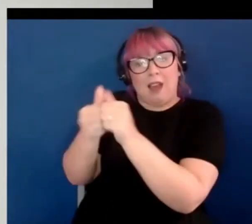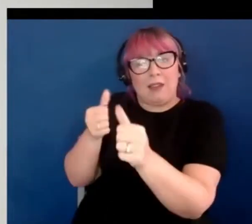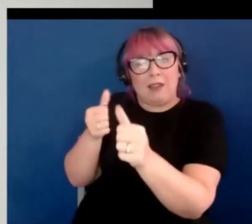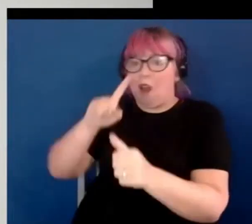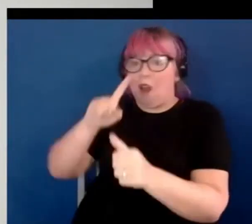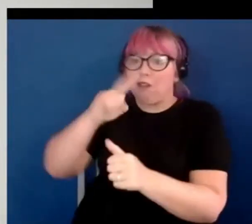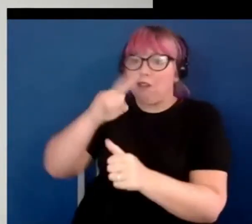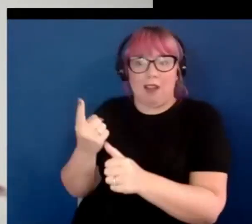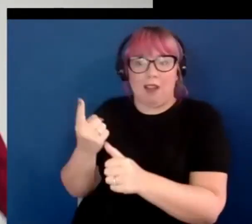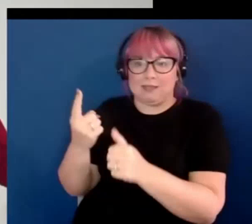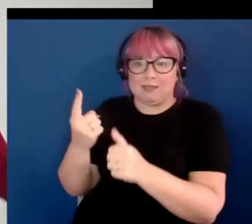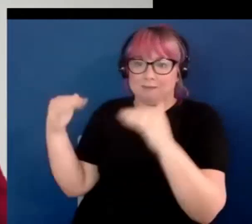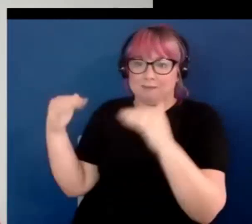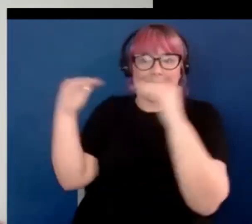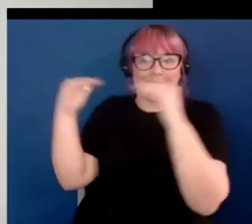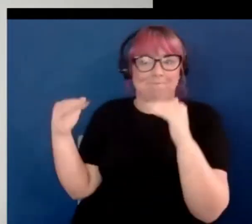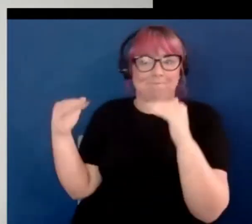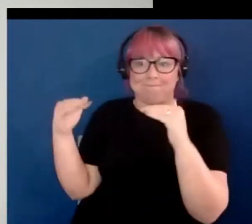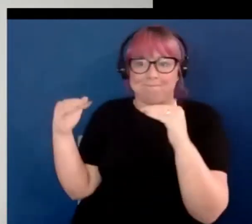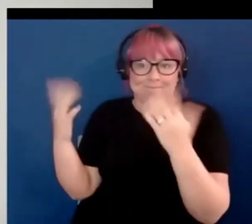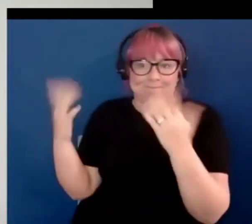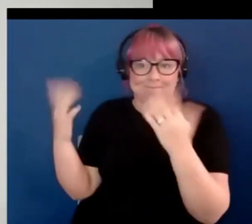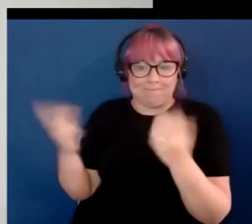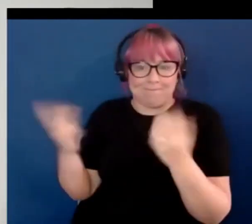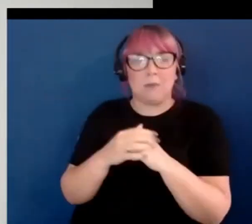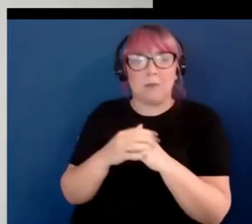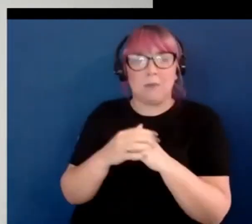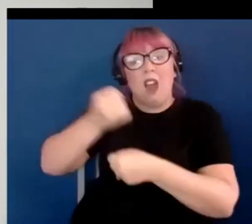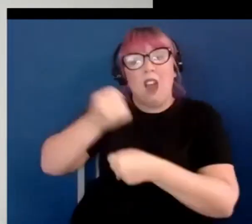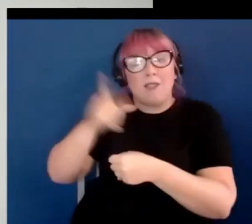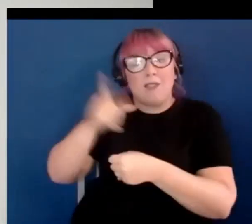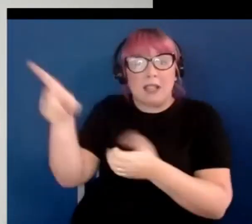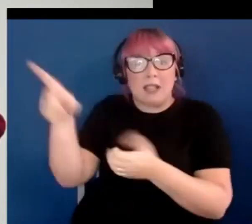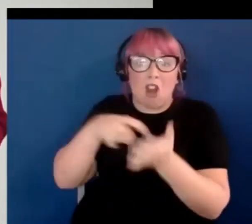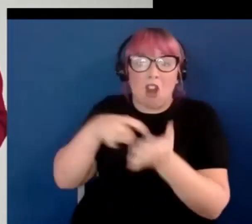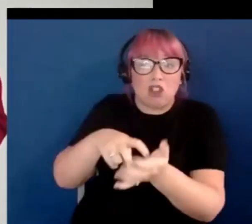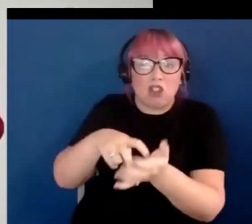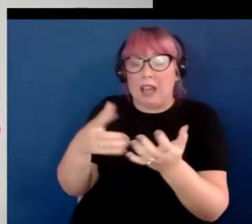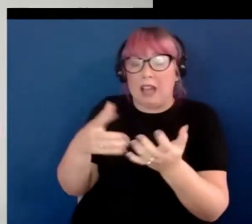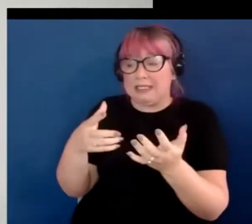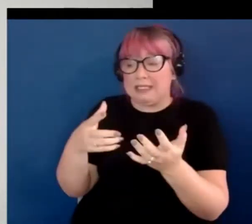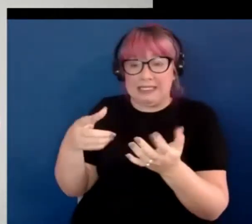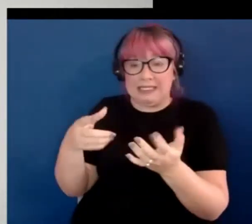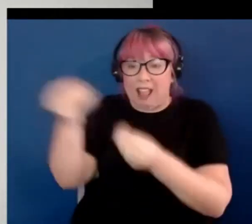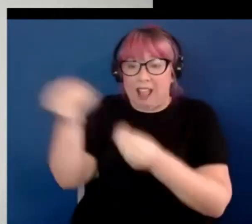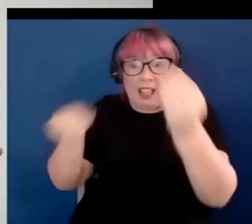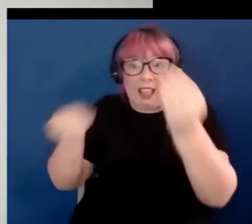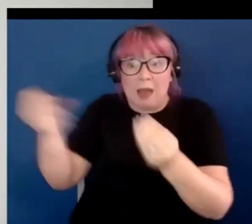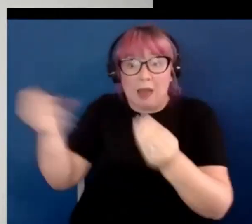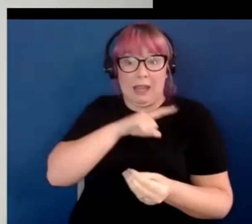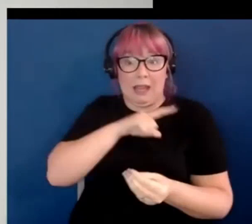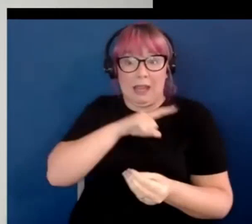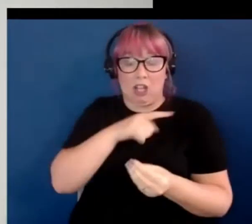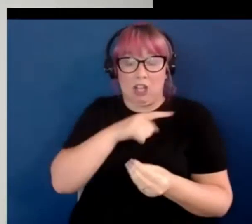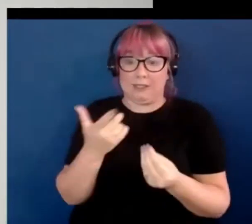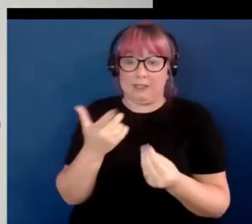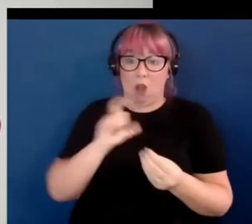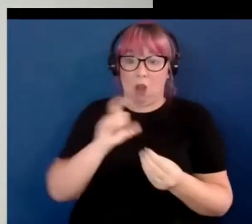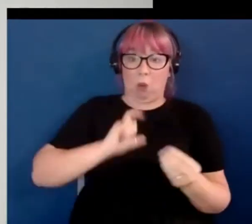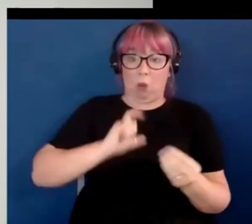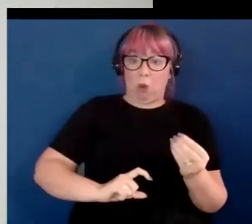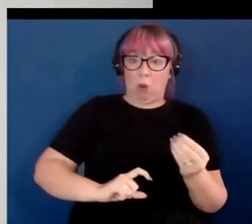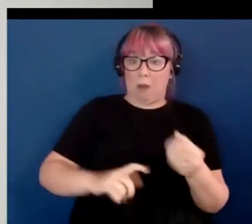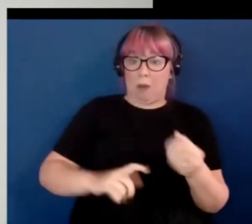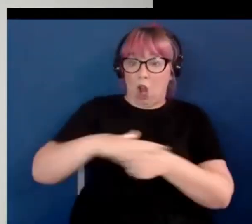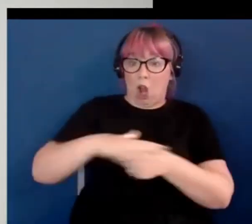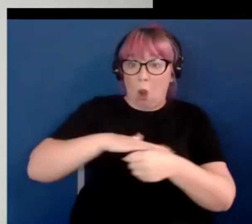Contracting out is what governments do when they've lost confidence in their own leadership, lost confidence in local communities, and we won't get the virus under control